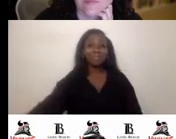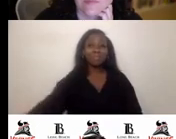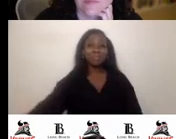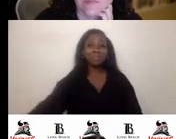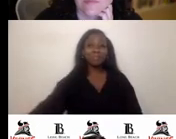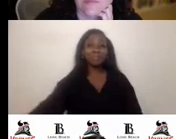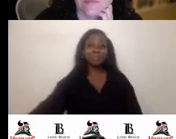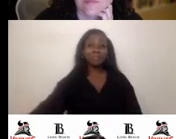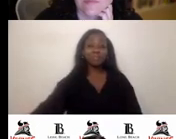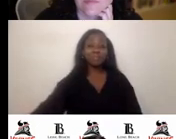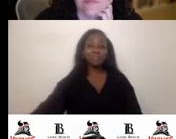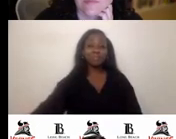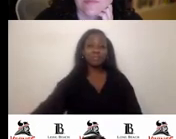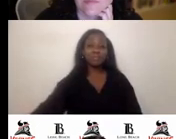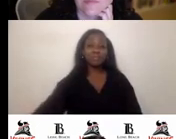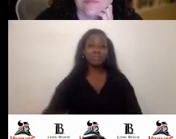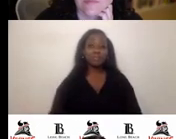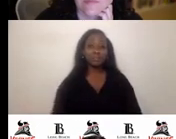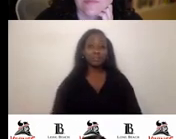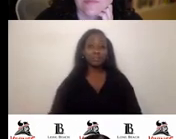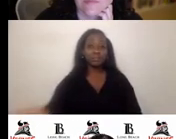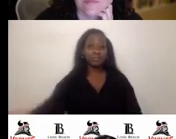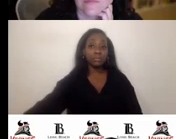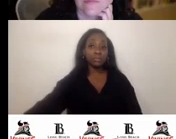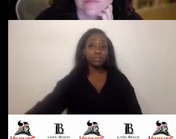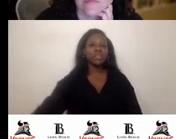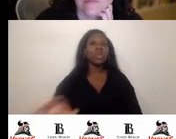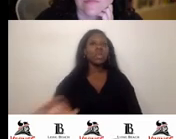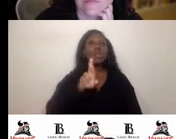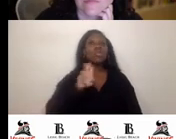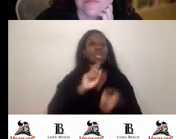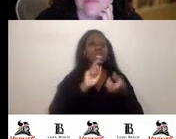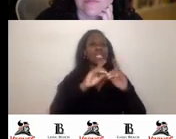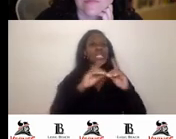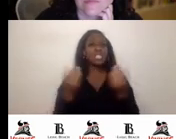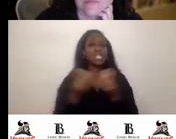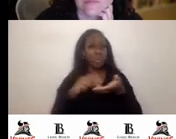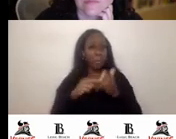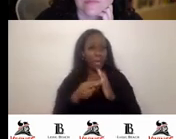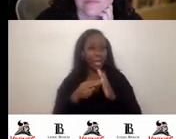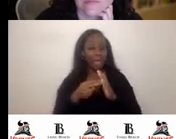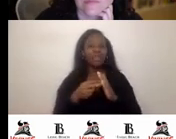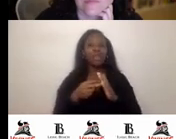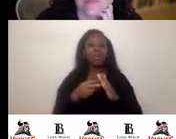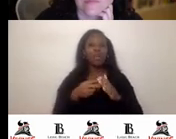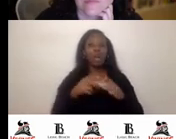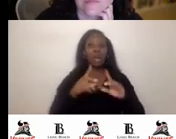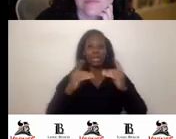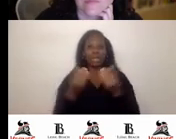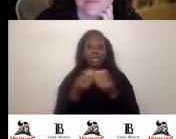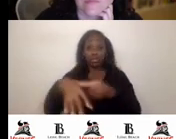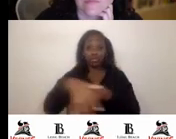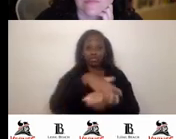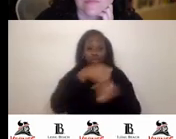So what is redistricting? Redistricting is the process of adjusting district lines every 10 years after the release of the US